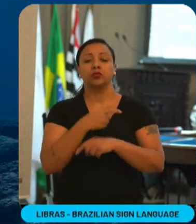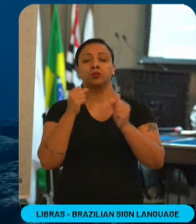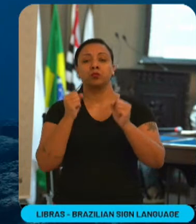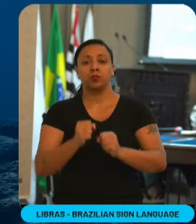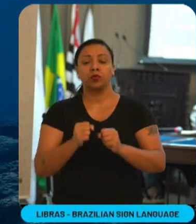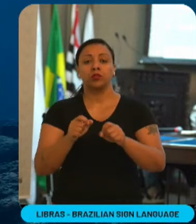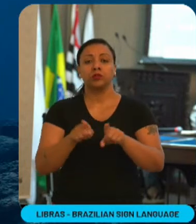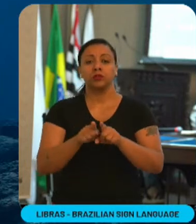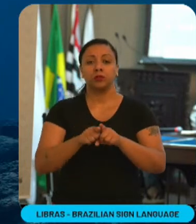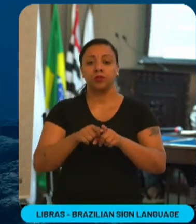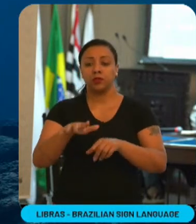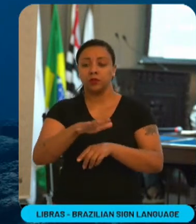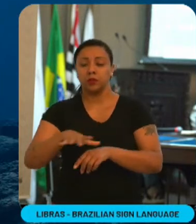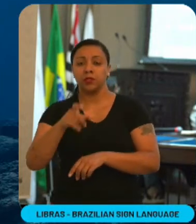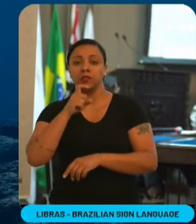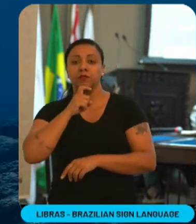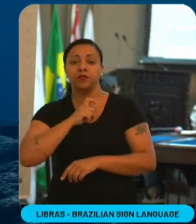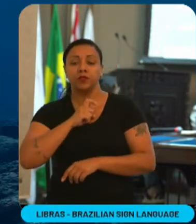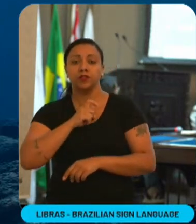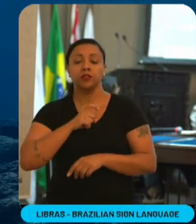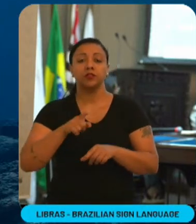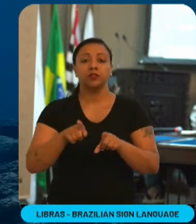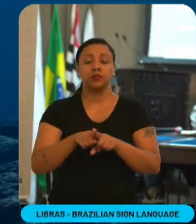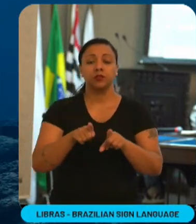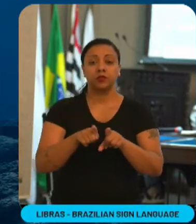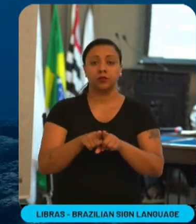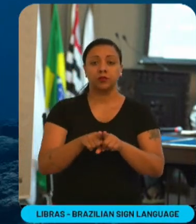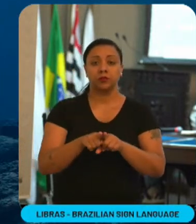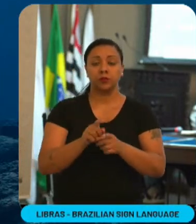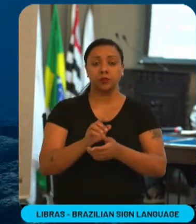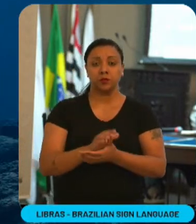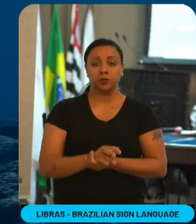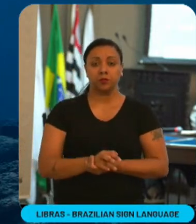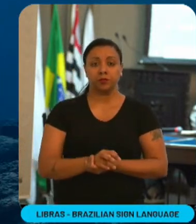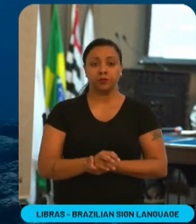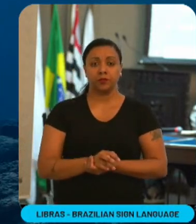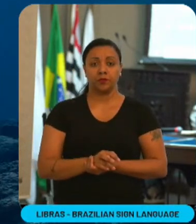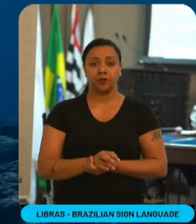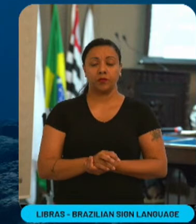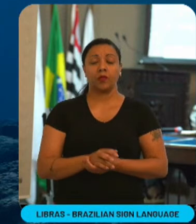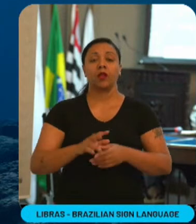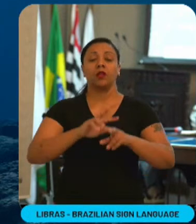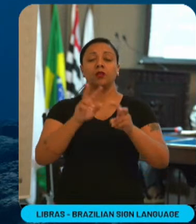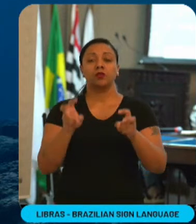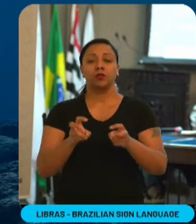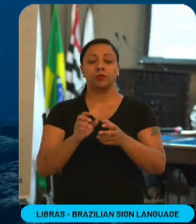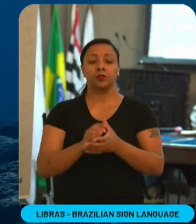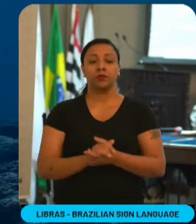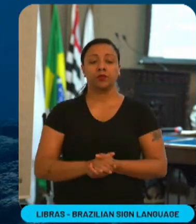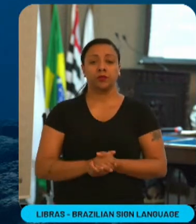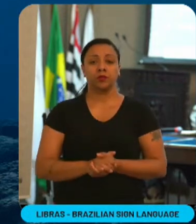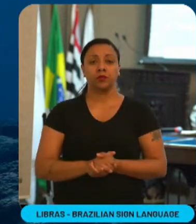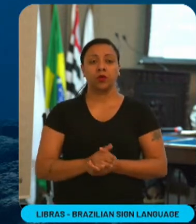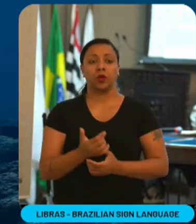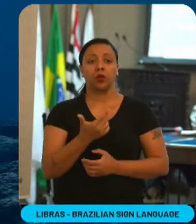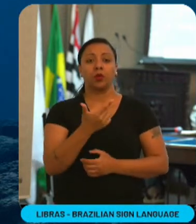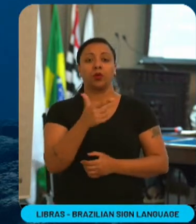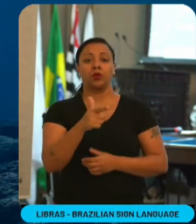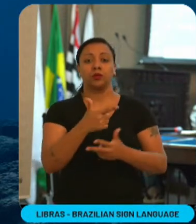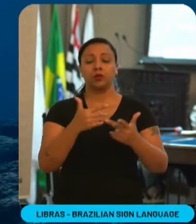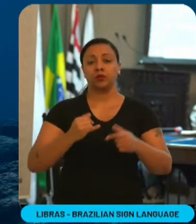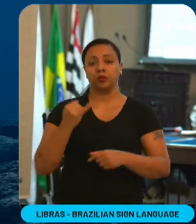protection and green areas, green corridors or ecological corridors, and air